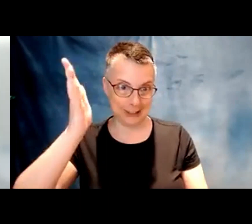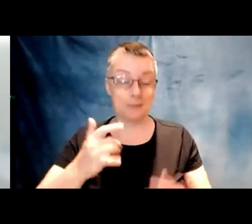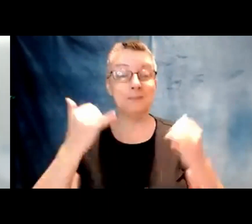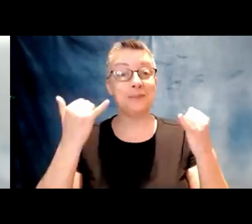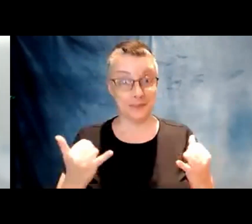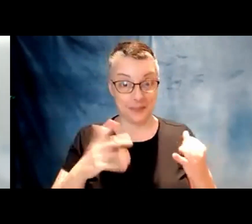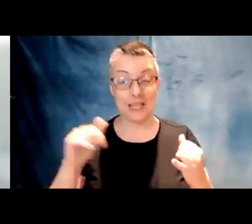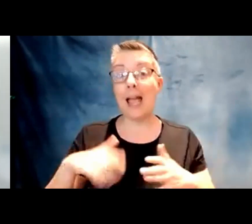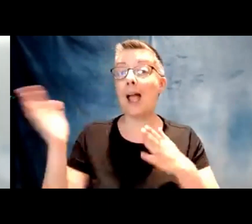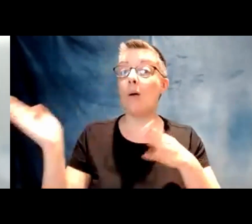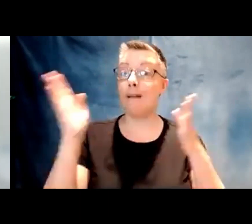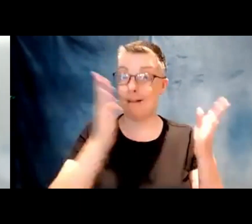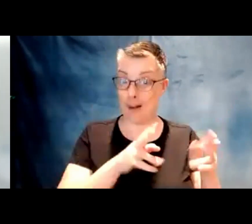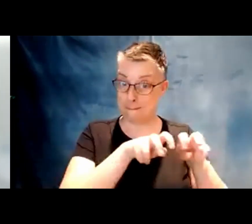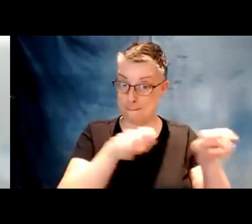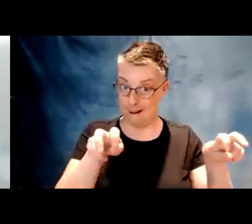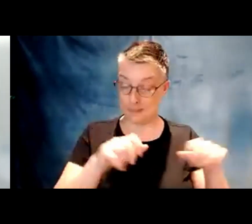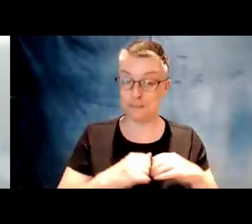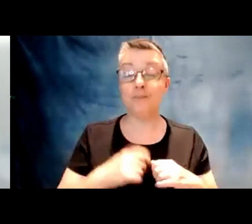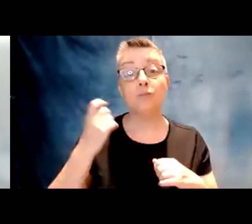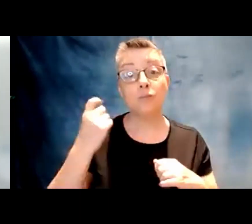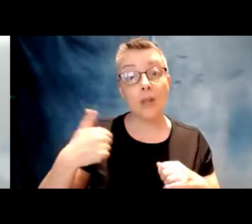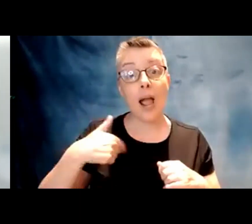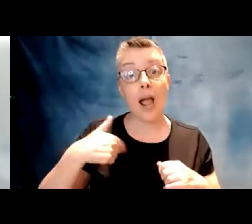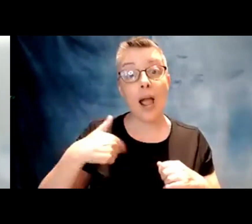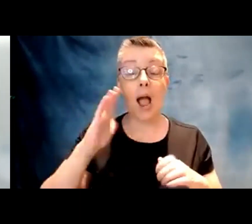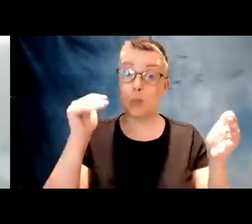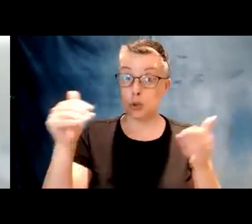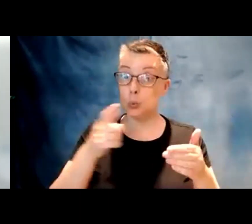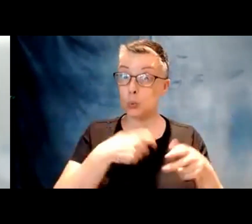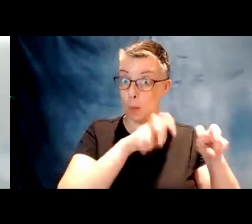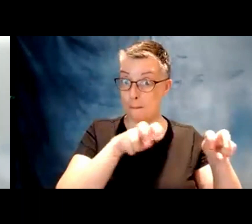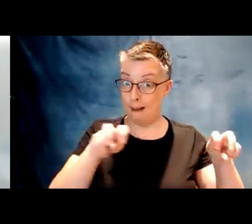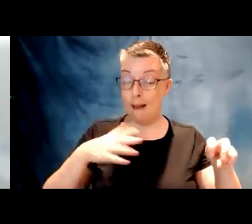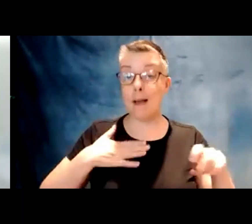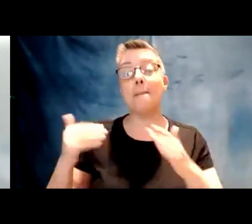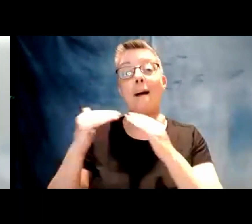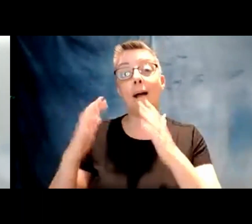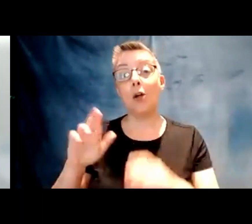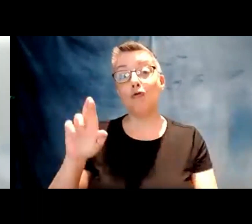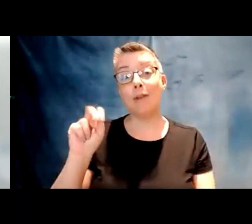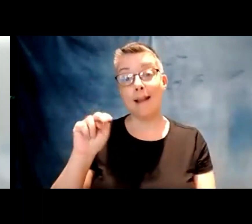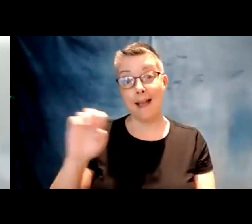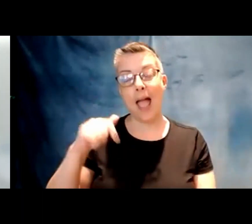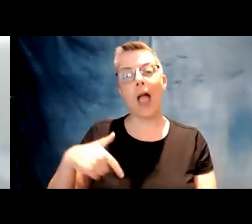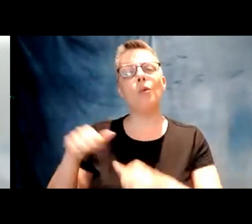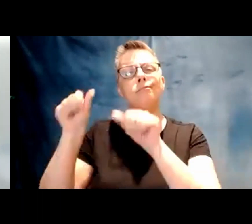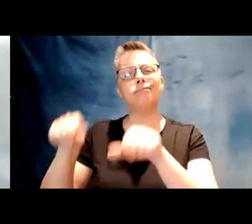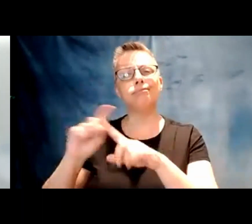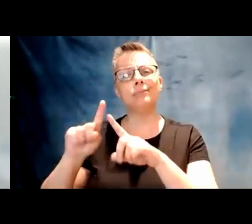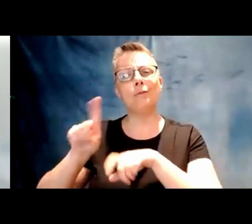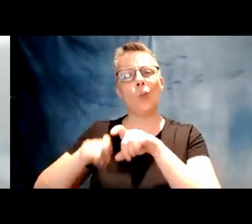to the panel. While I introduce our panelists, my colleague Renee will be dropping the questions in the chat that